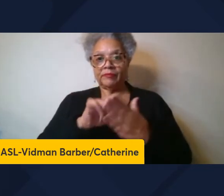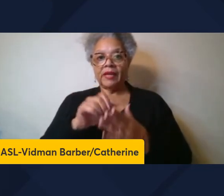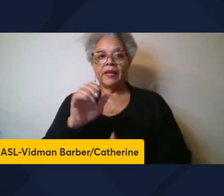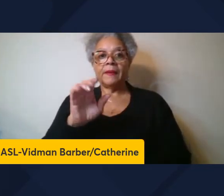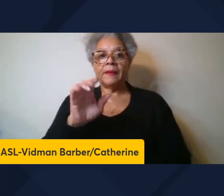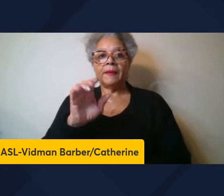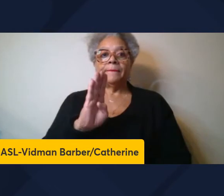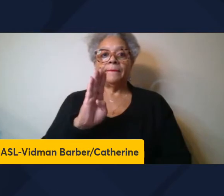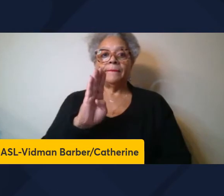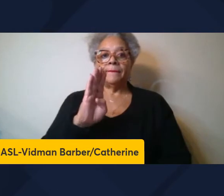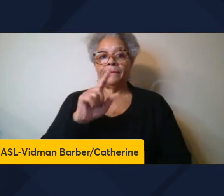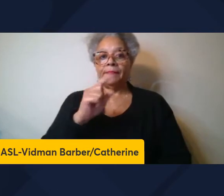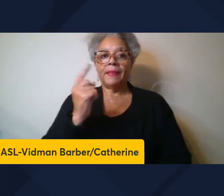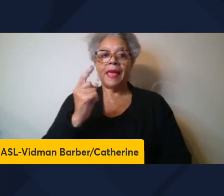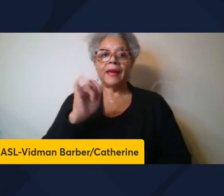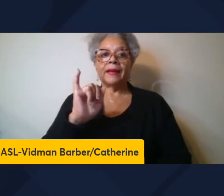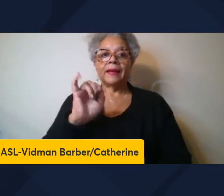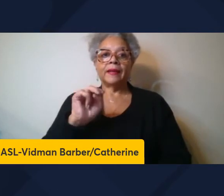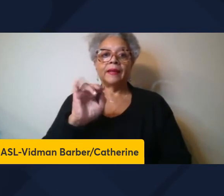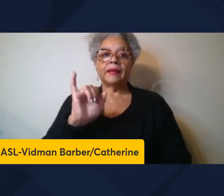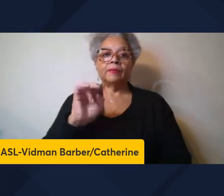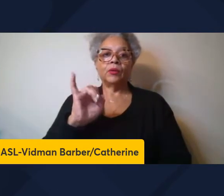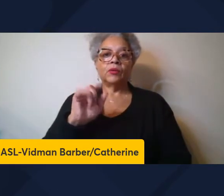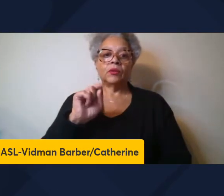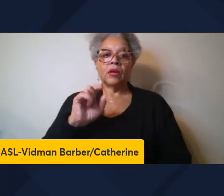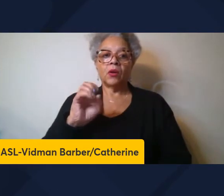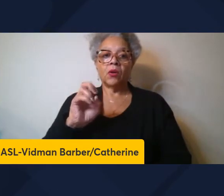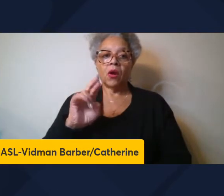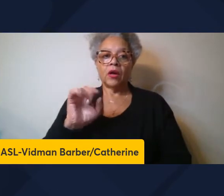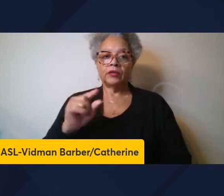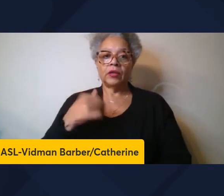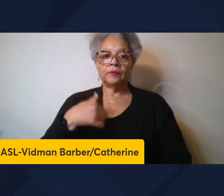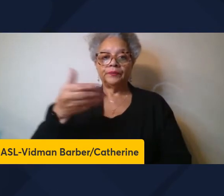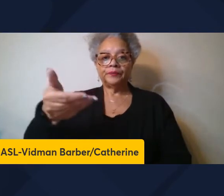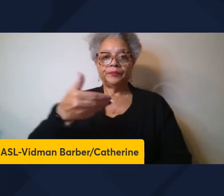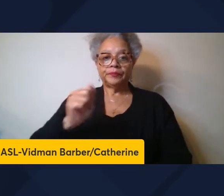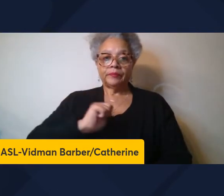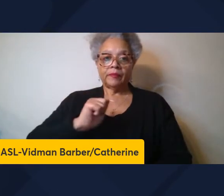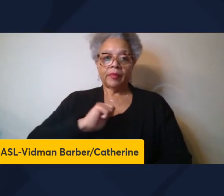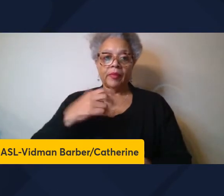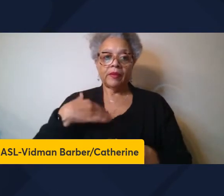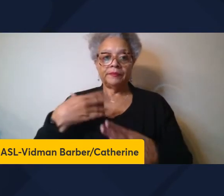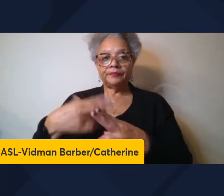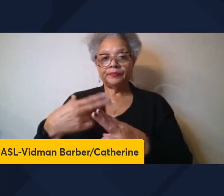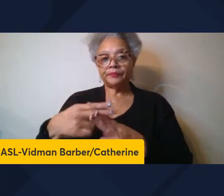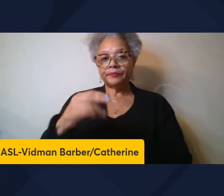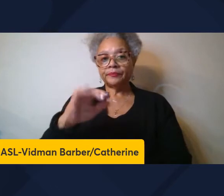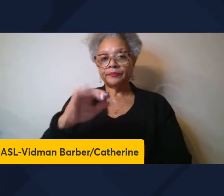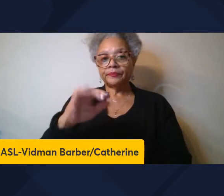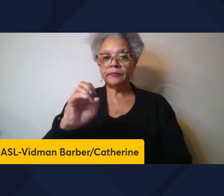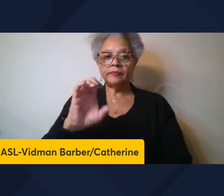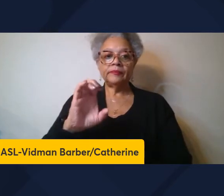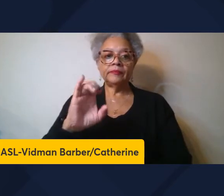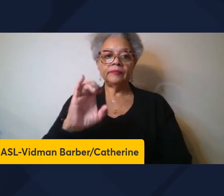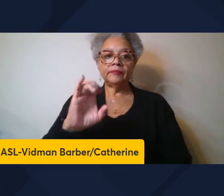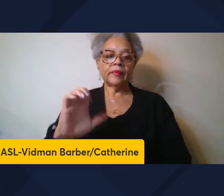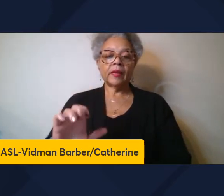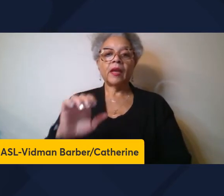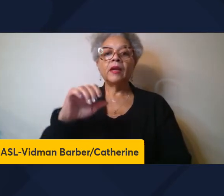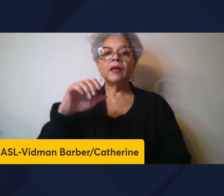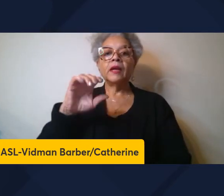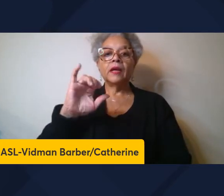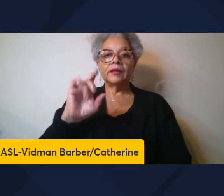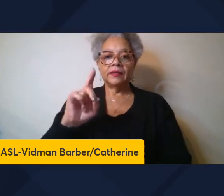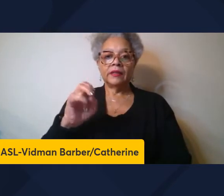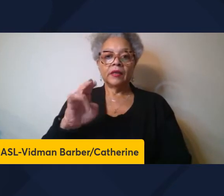blackandimmuno.org. I'd like to introduce myself. Hi, my name is Jessica Diarra, and I'm an immunology PhD student